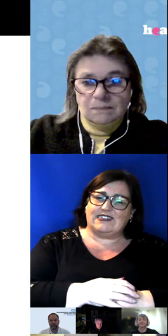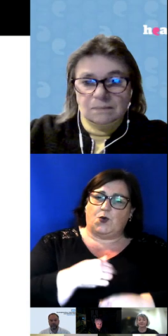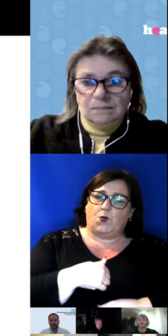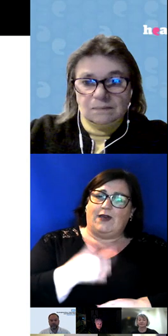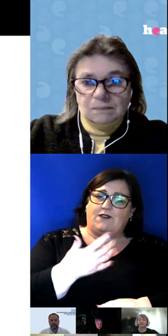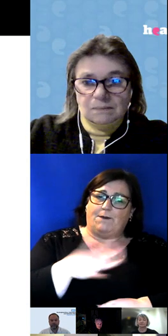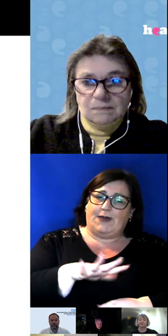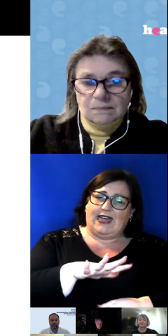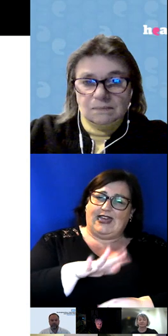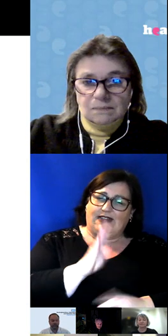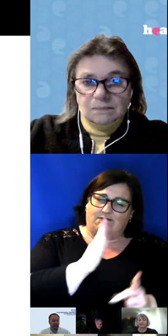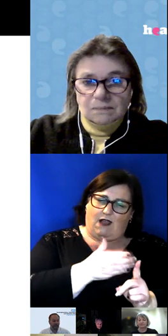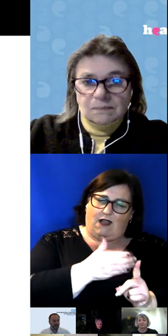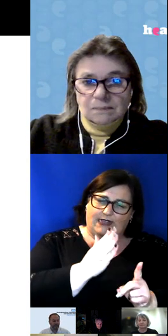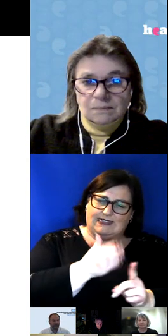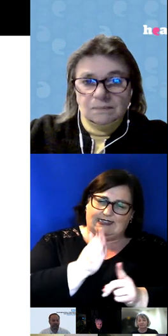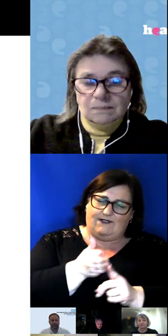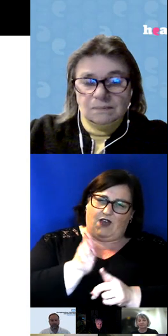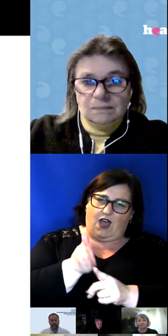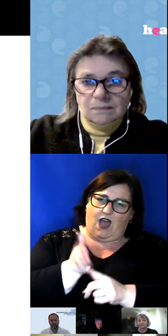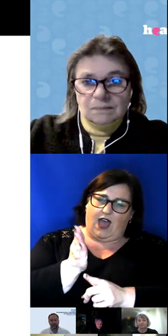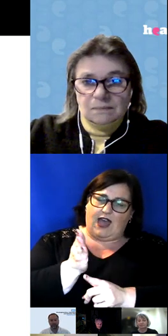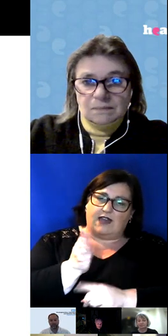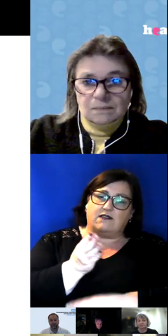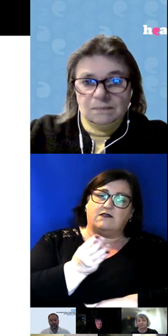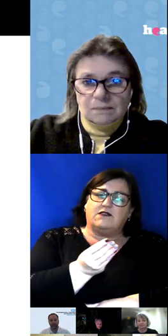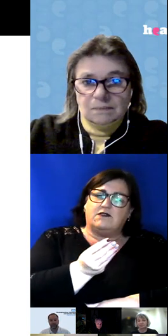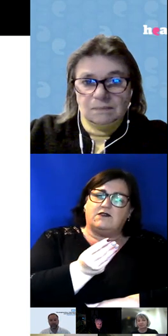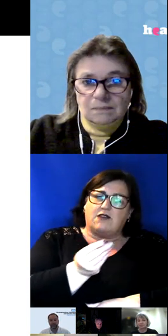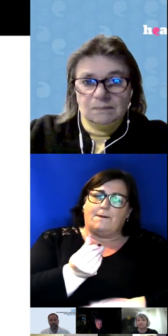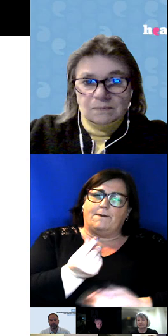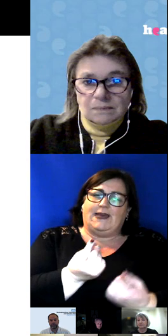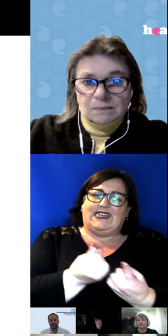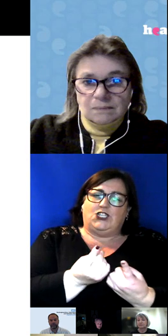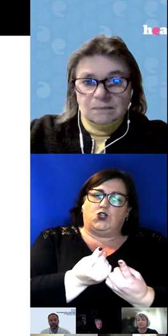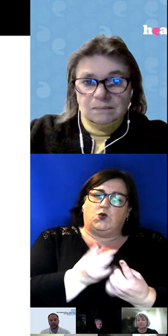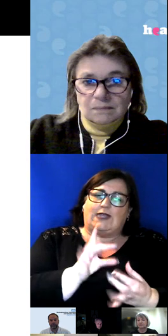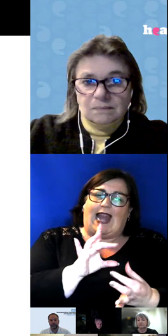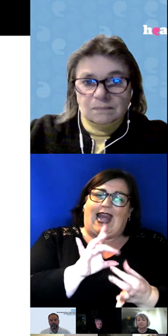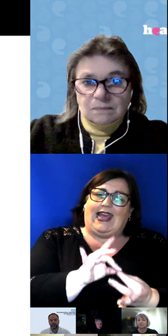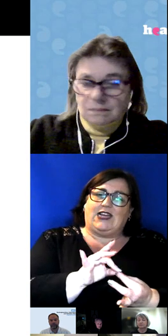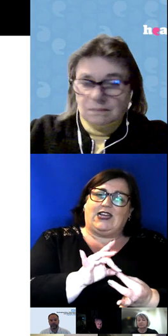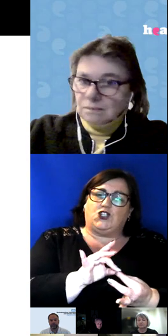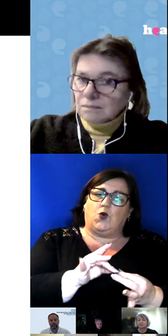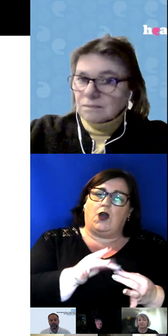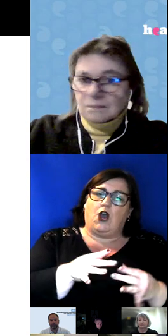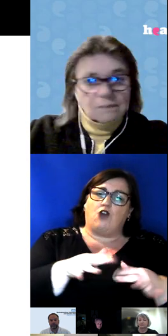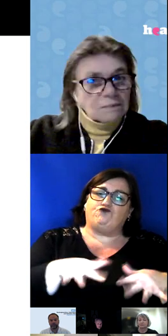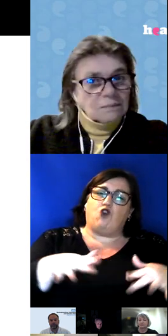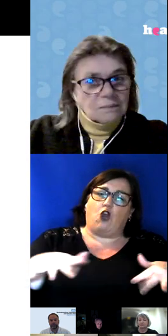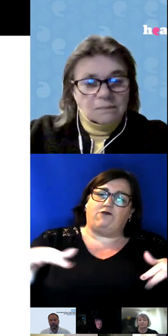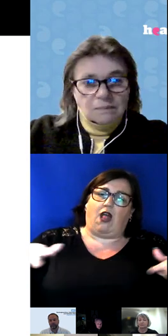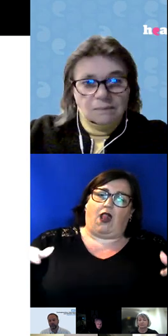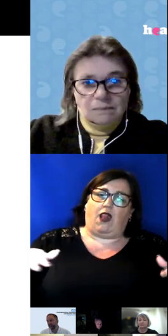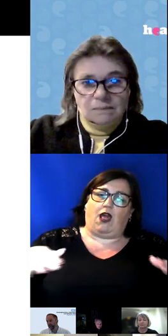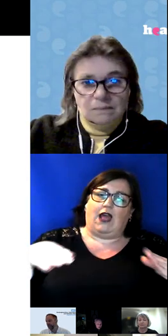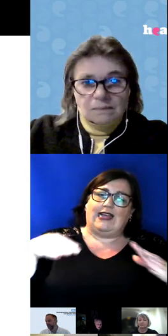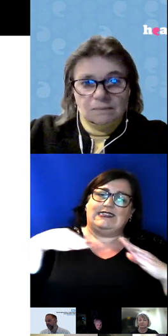our scrutiny work, you know, the particular issues around rural deprivation, which are often around sort of access to